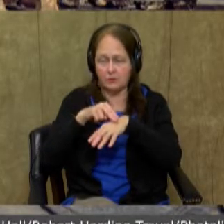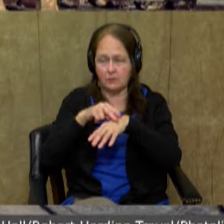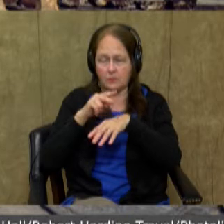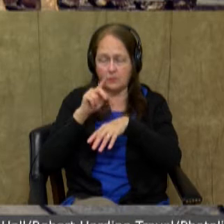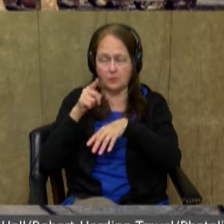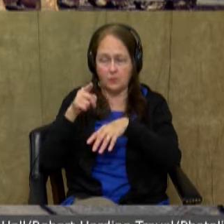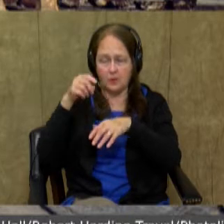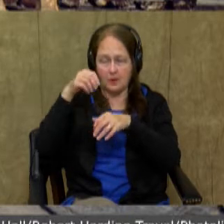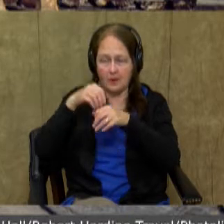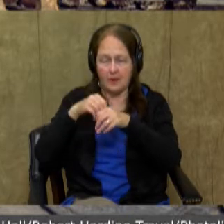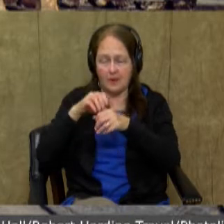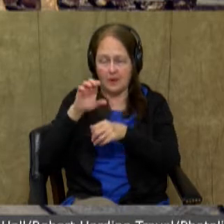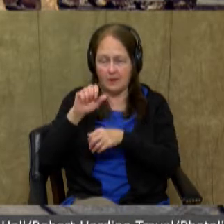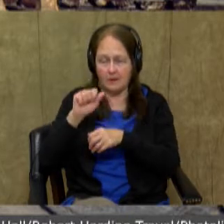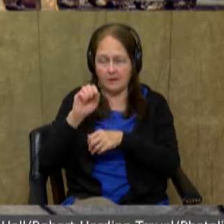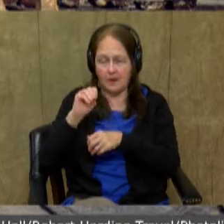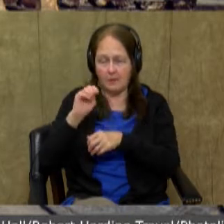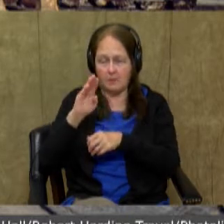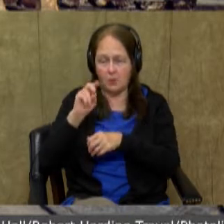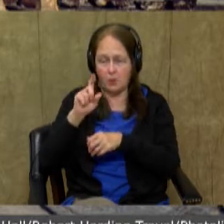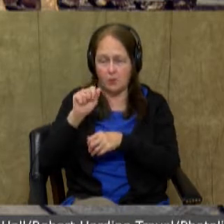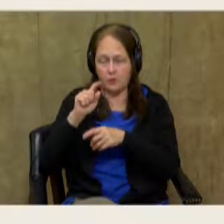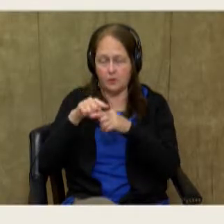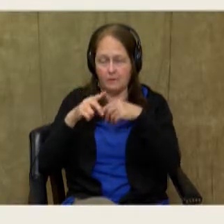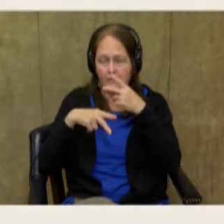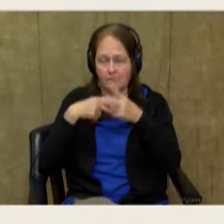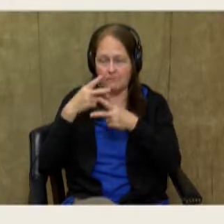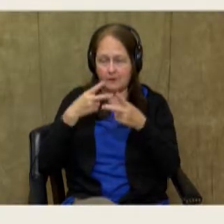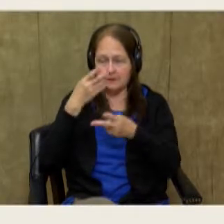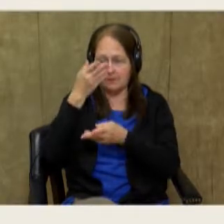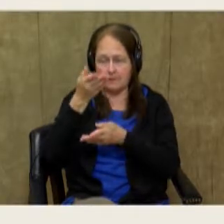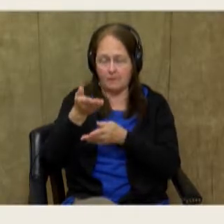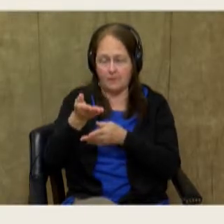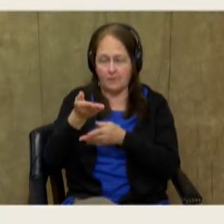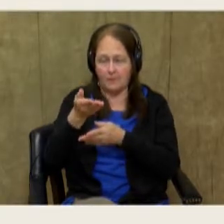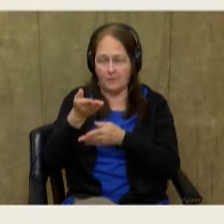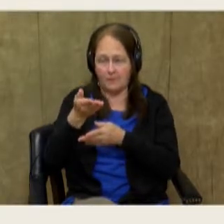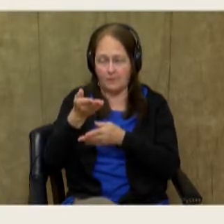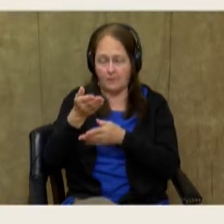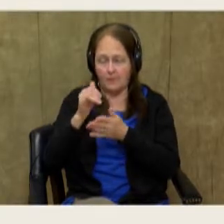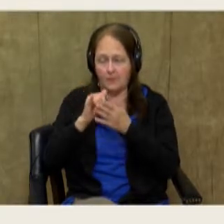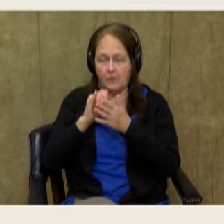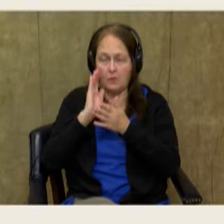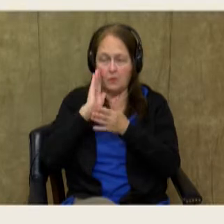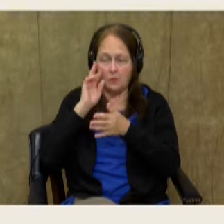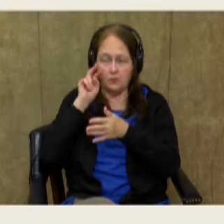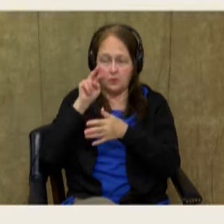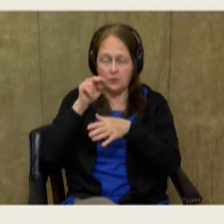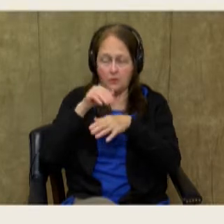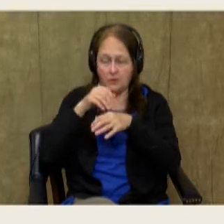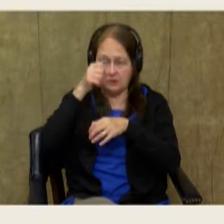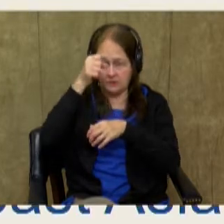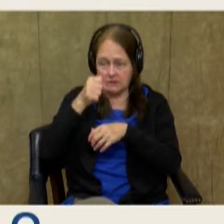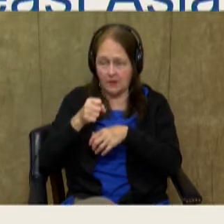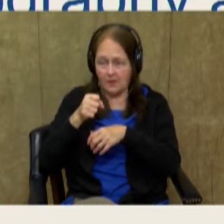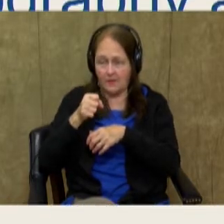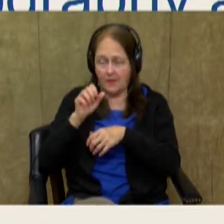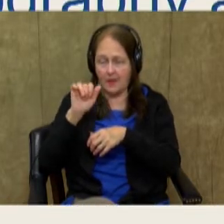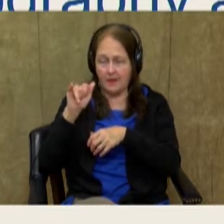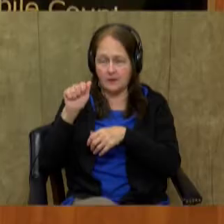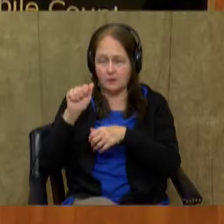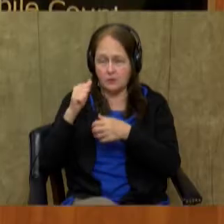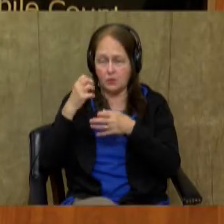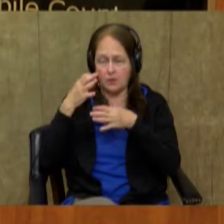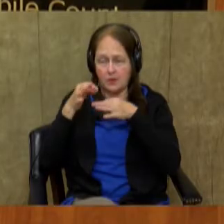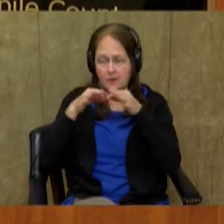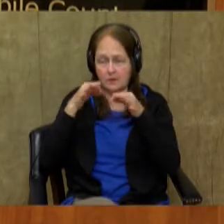if you're ever in Cambodia, I hope you get a chance to visit this. Today's objective, we're going to be looking at Southeast Asia, and we want